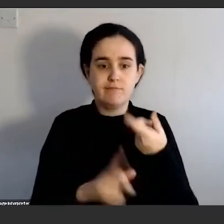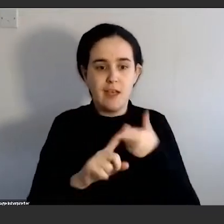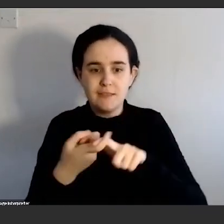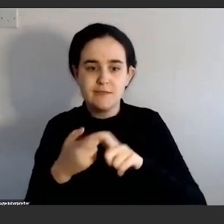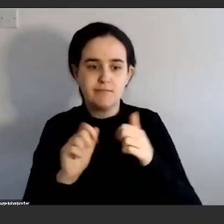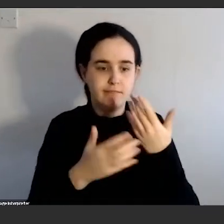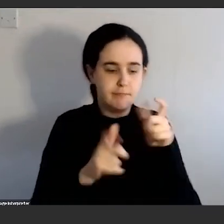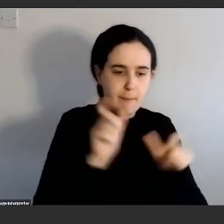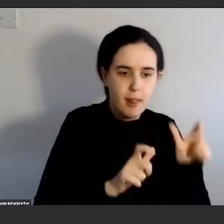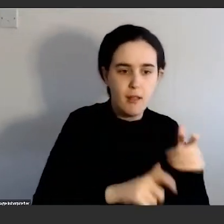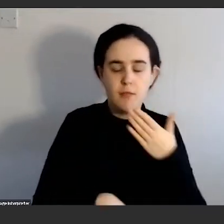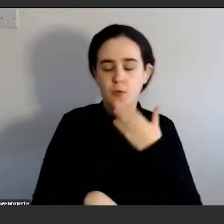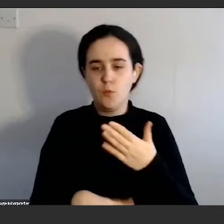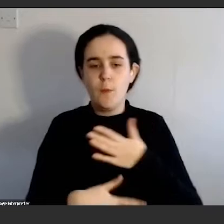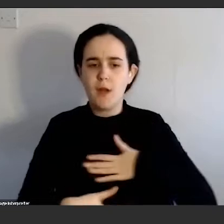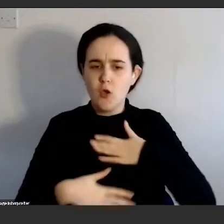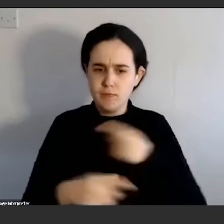inclusion in the health sector.